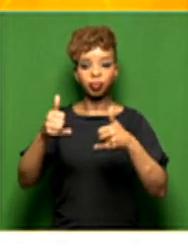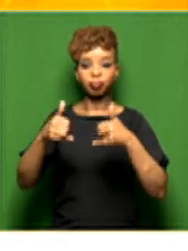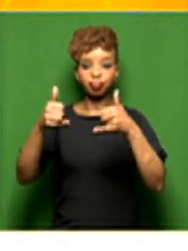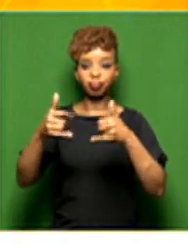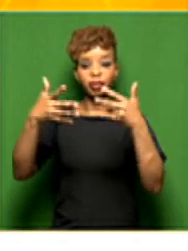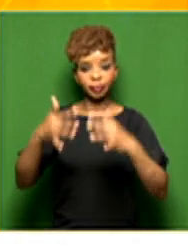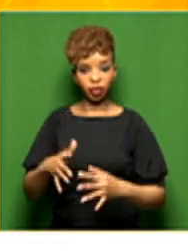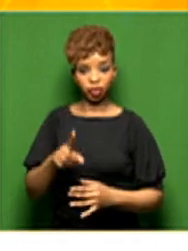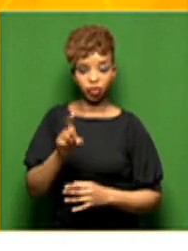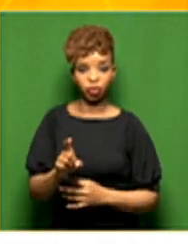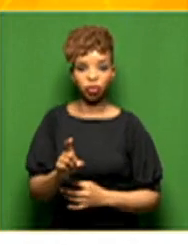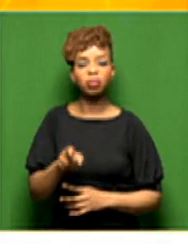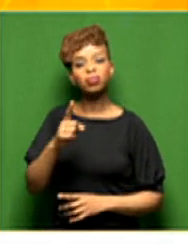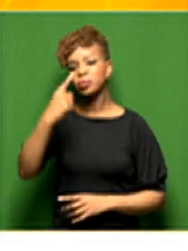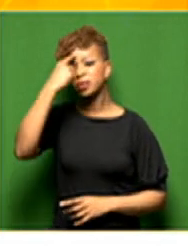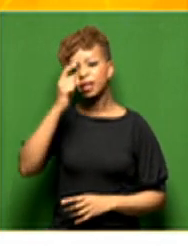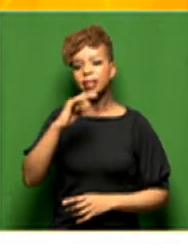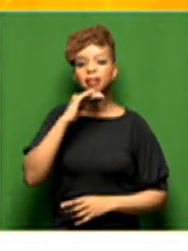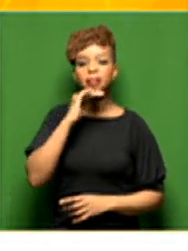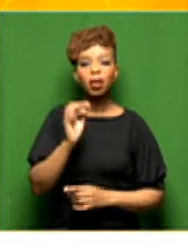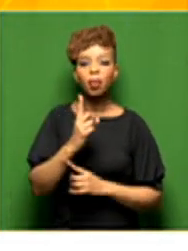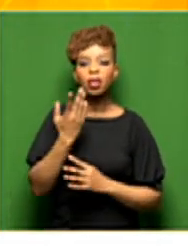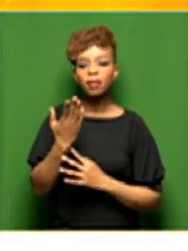this means from the project perspective?